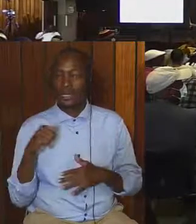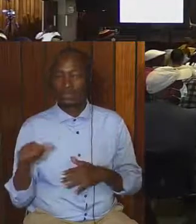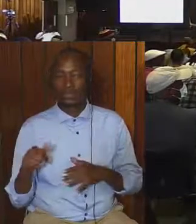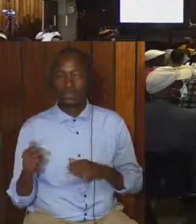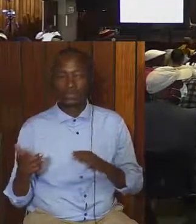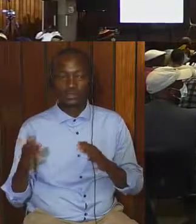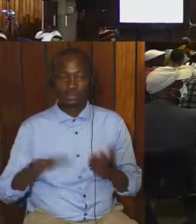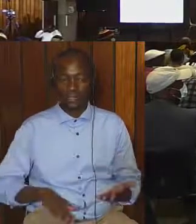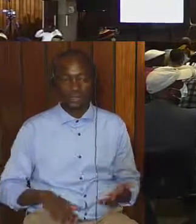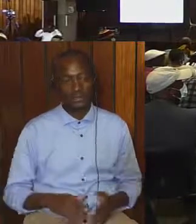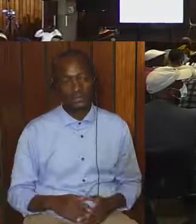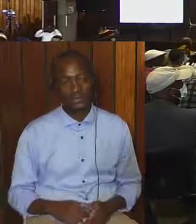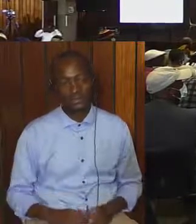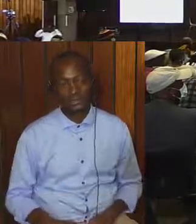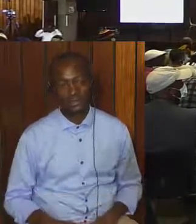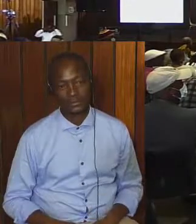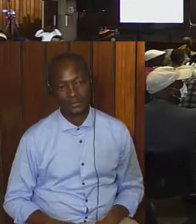buried.